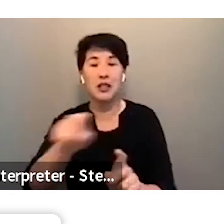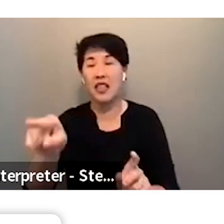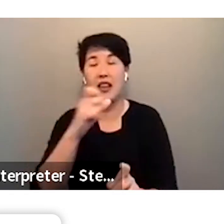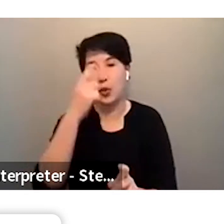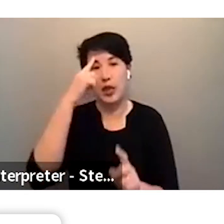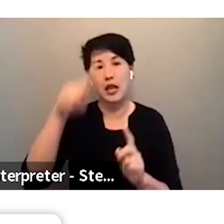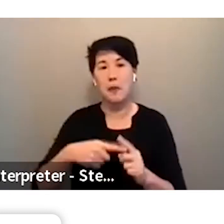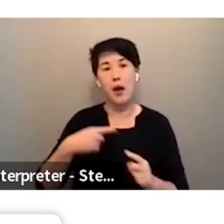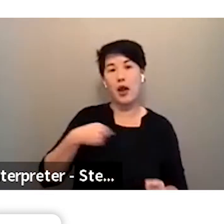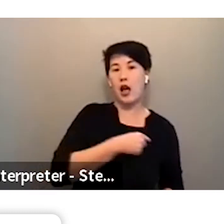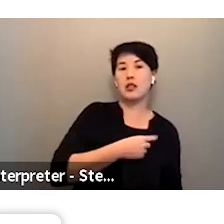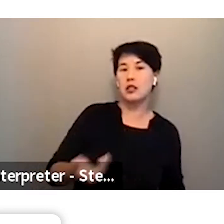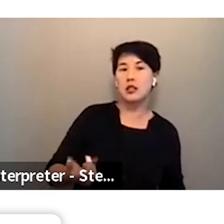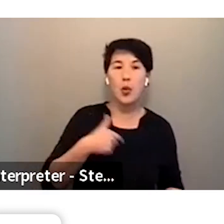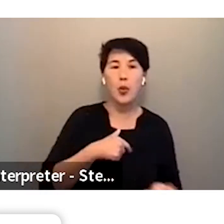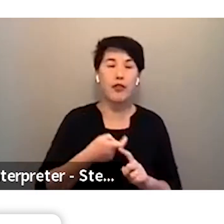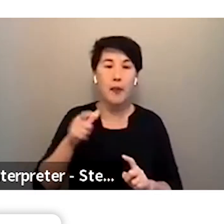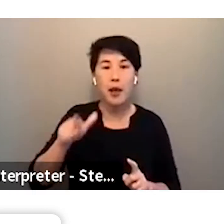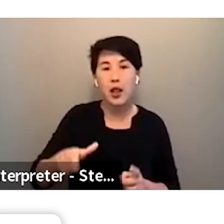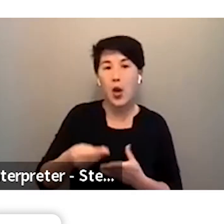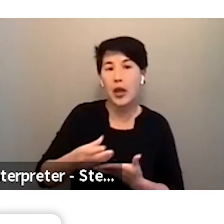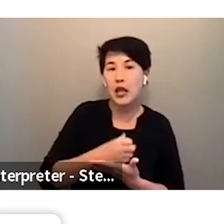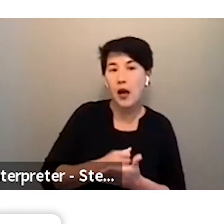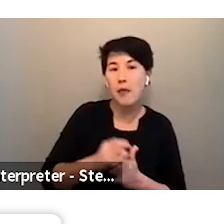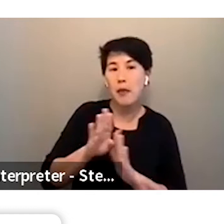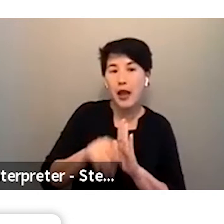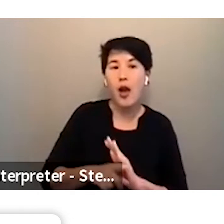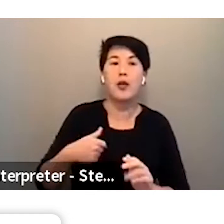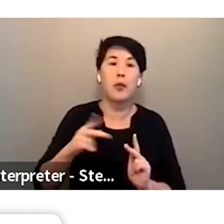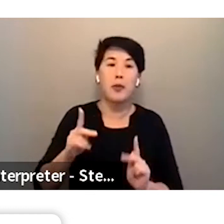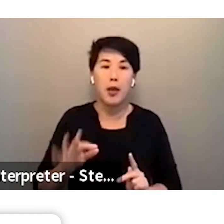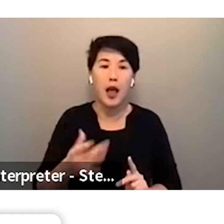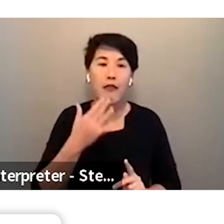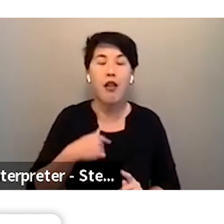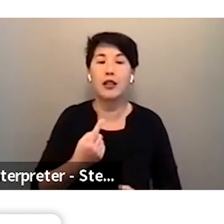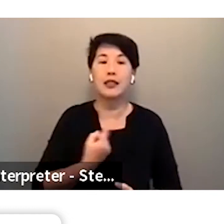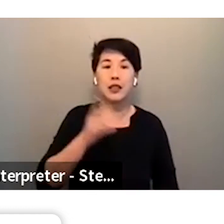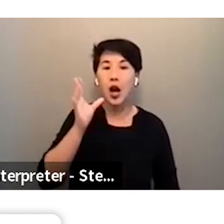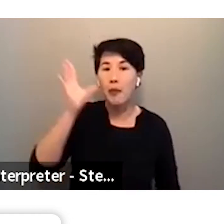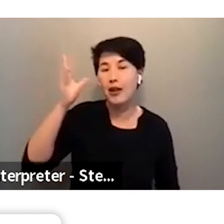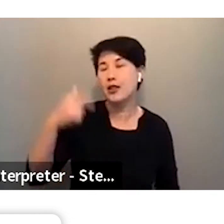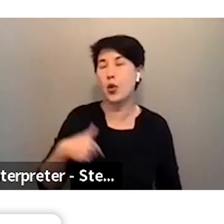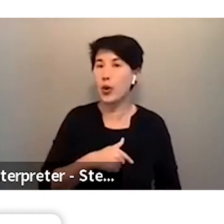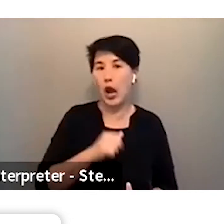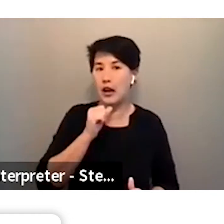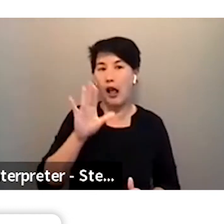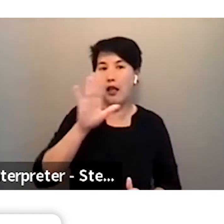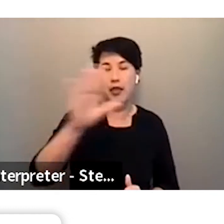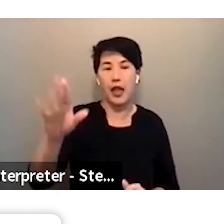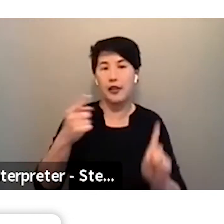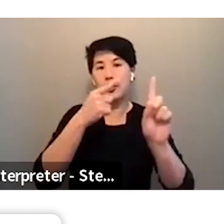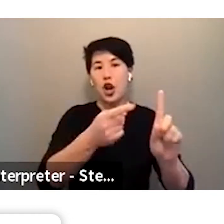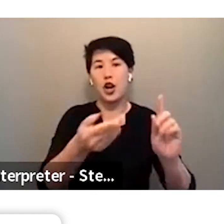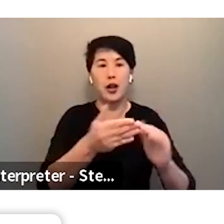we come from kind of low income backgrounds or women of color or single parents, and it's like we're not the kind of target market for a lot of